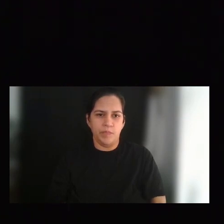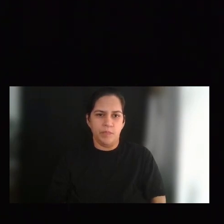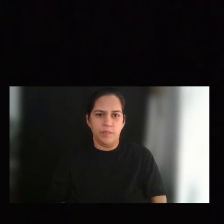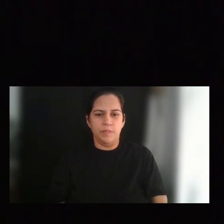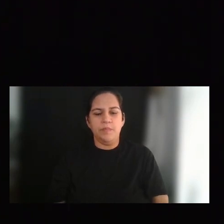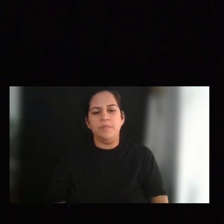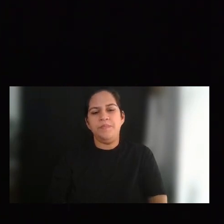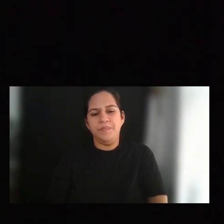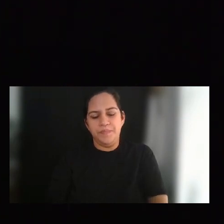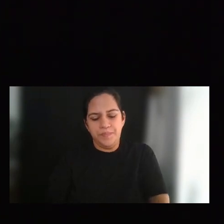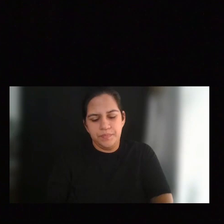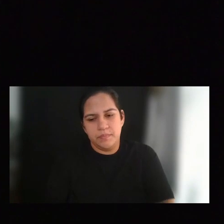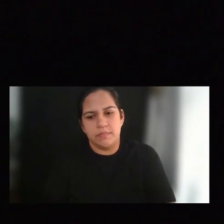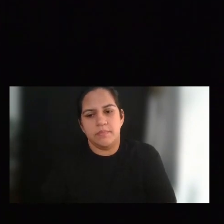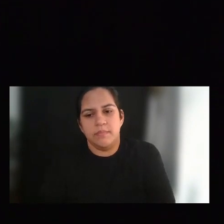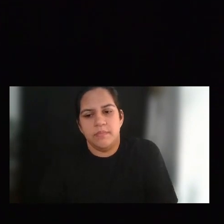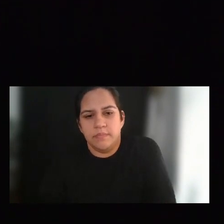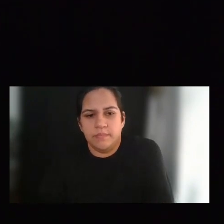Have a good day.